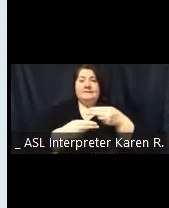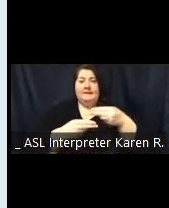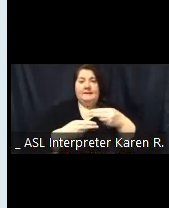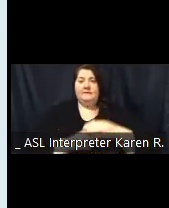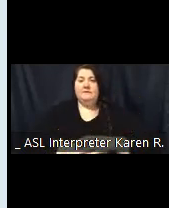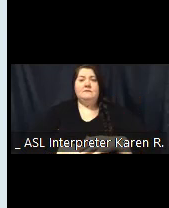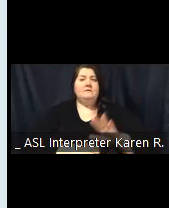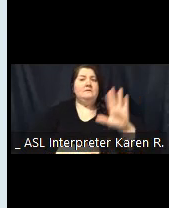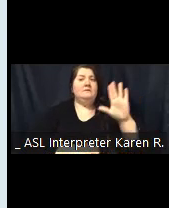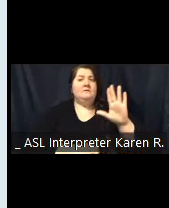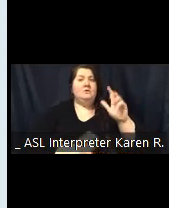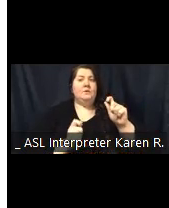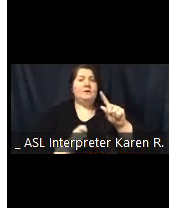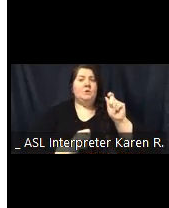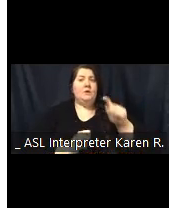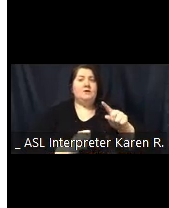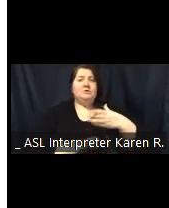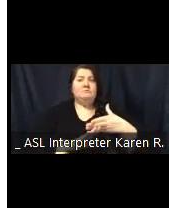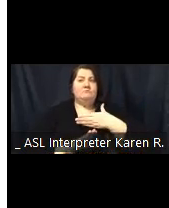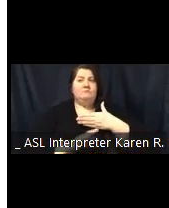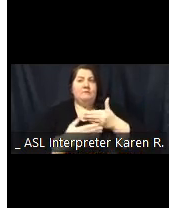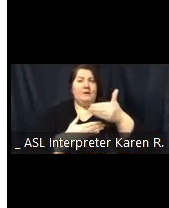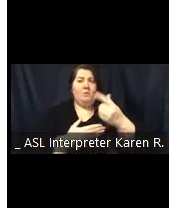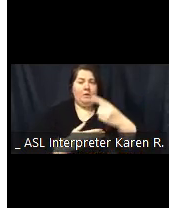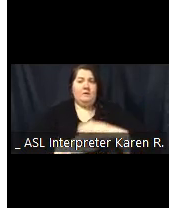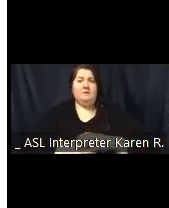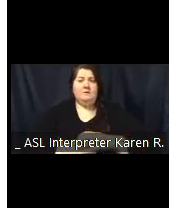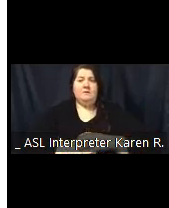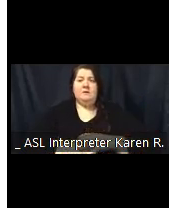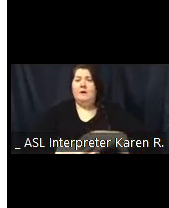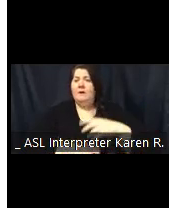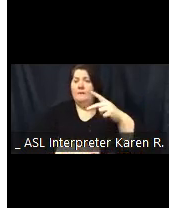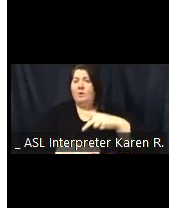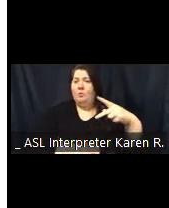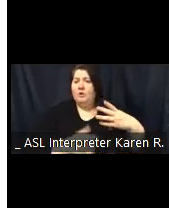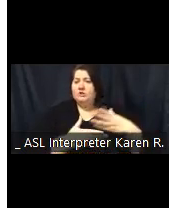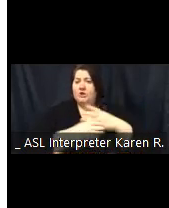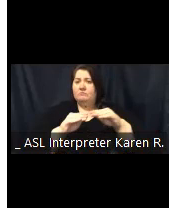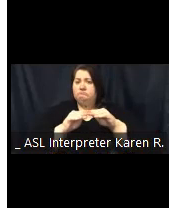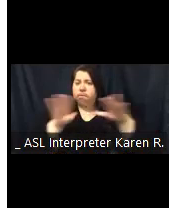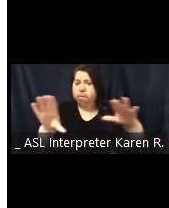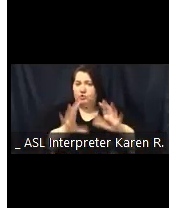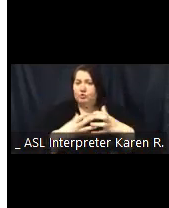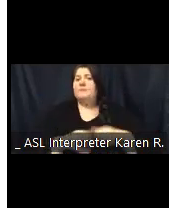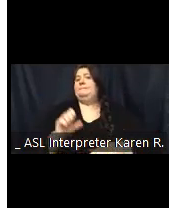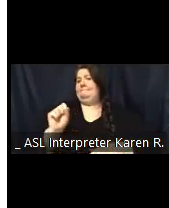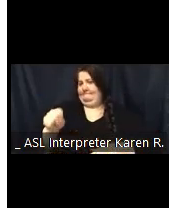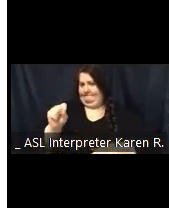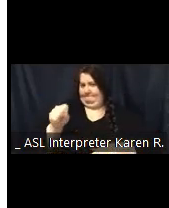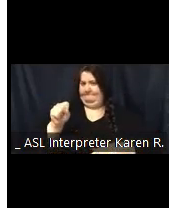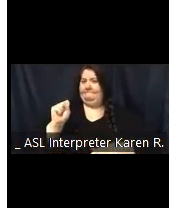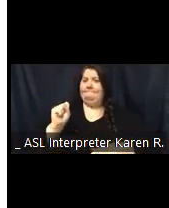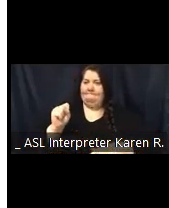Norma, we had a quick question before we go to the next slide. Will this PowerPoint be shared out with the group? Yes,